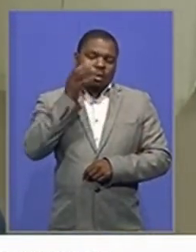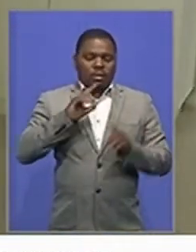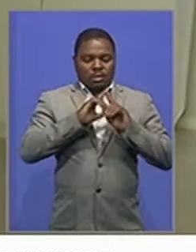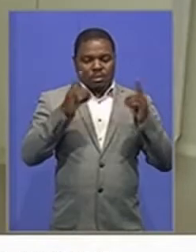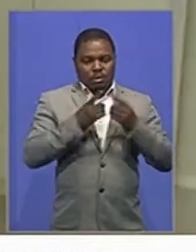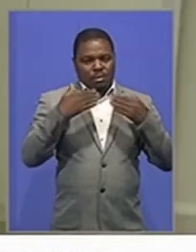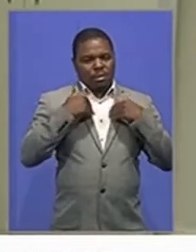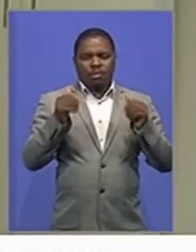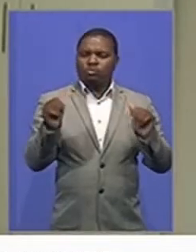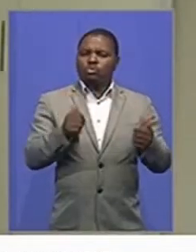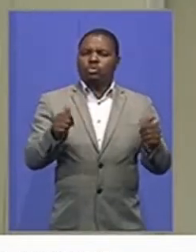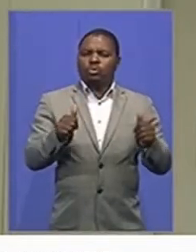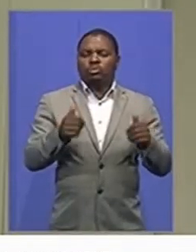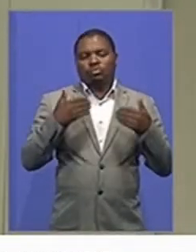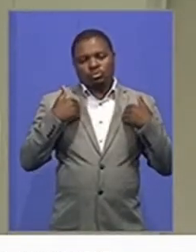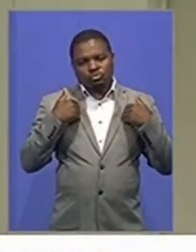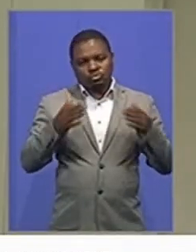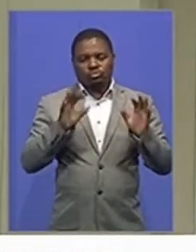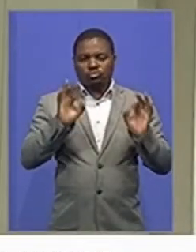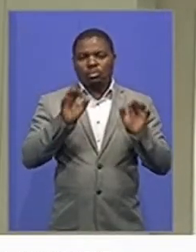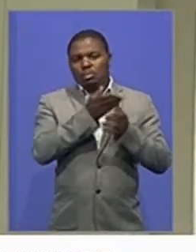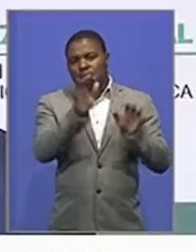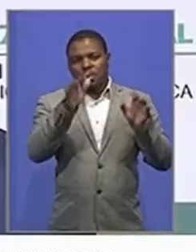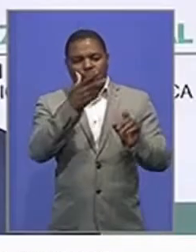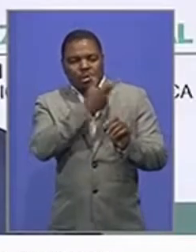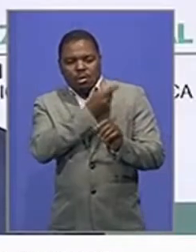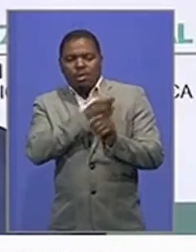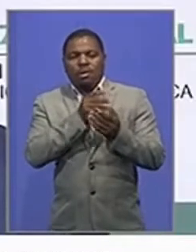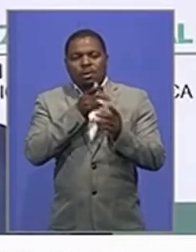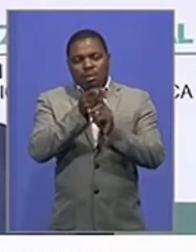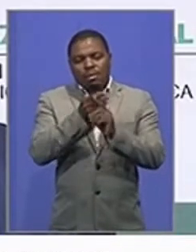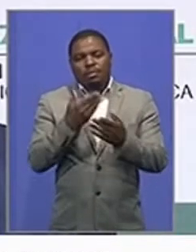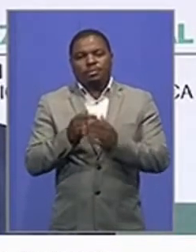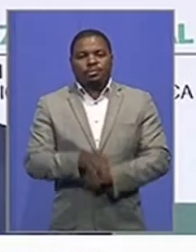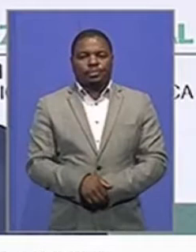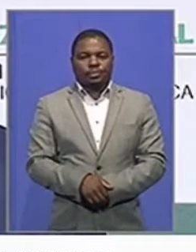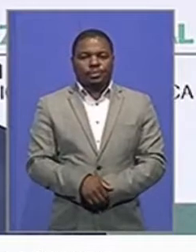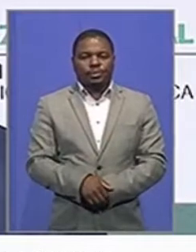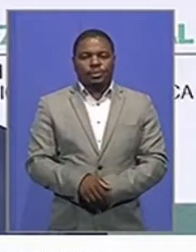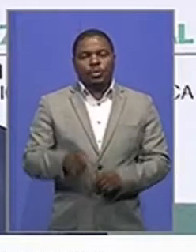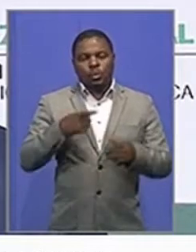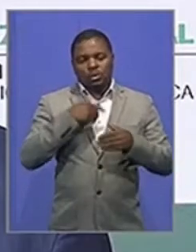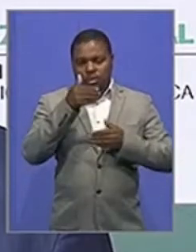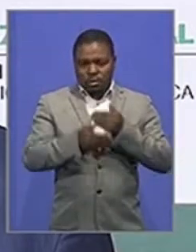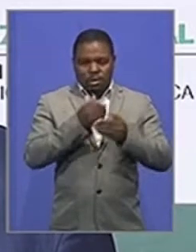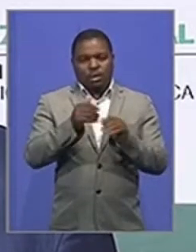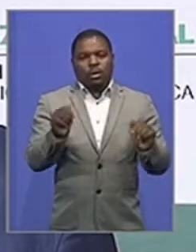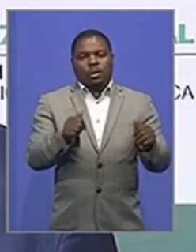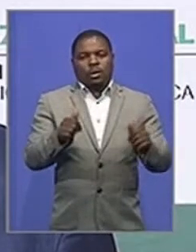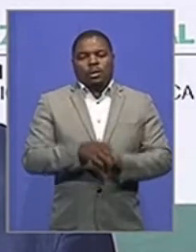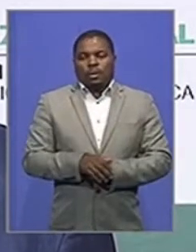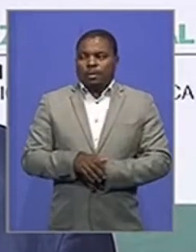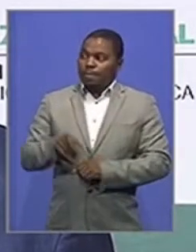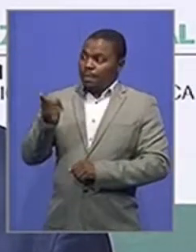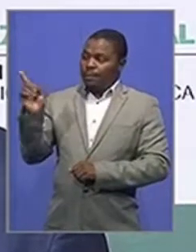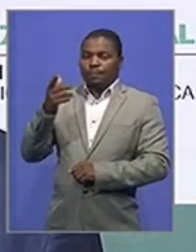a laotswe mabapi le ho simolla ho enta setjhaba. We're on course to receive the vaccines